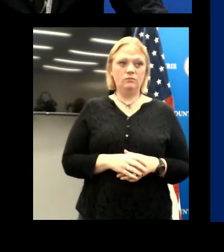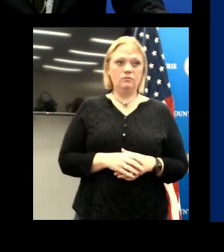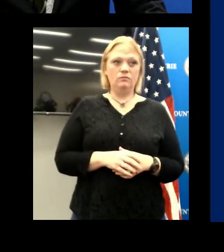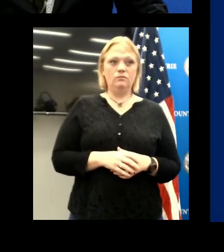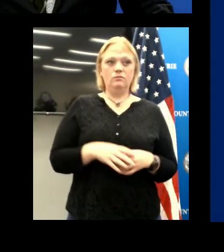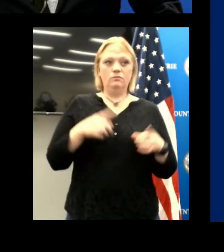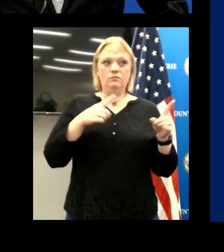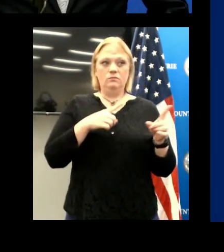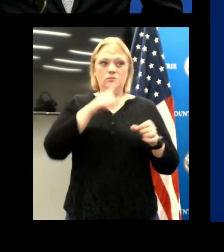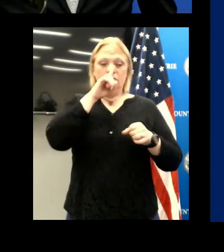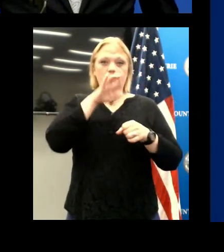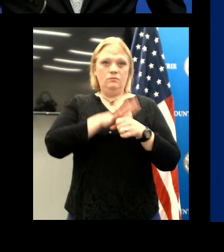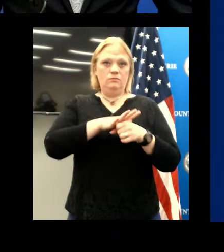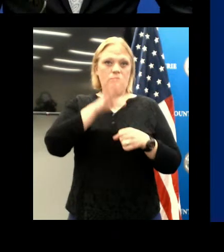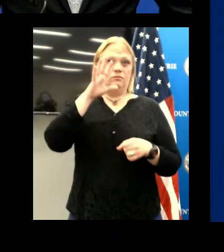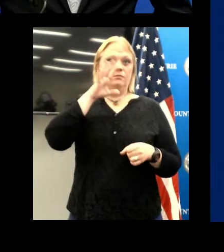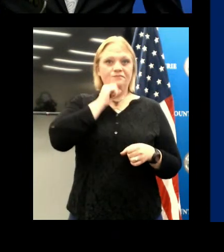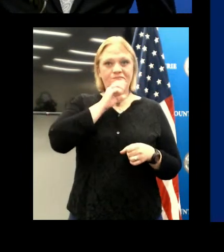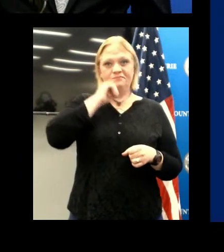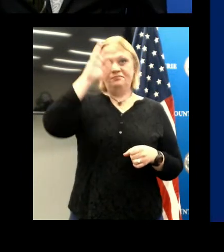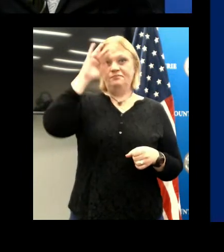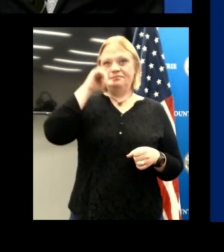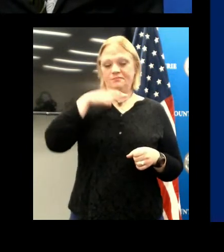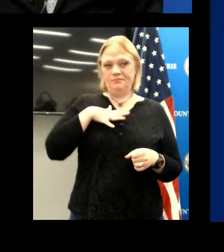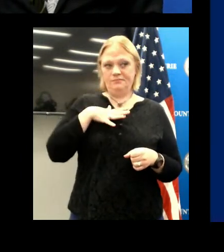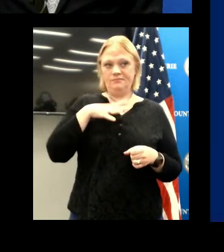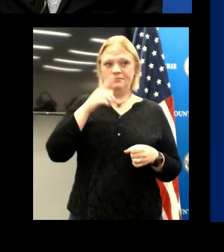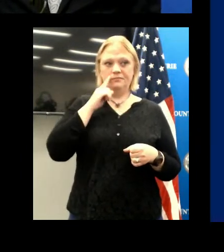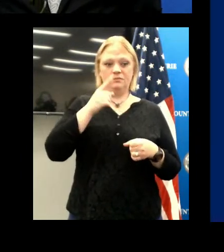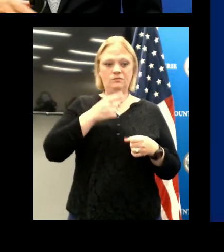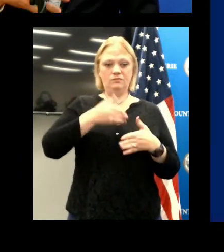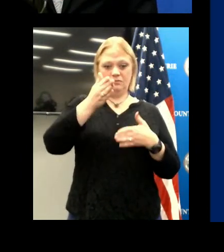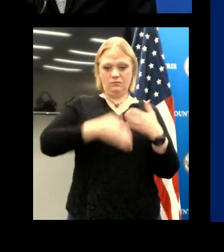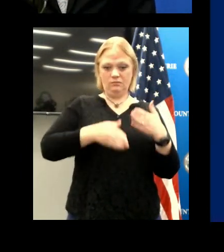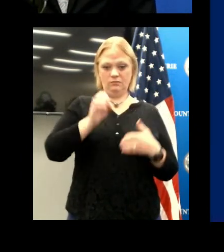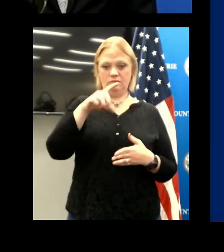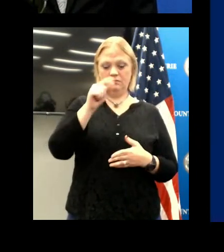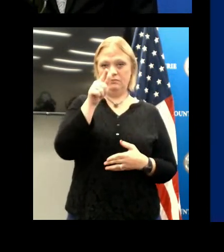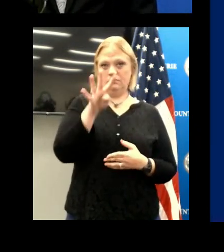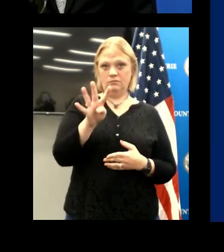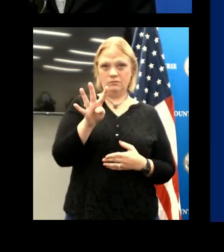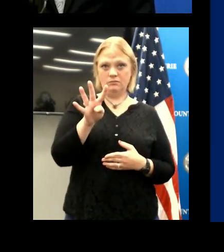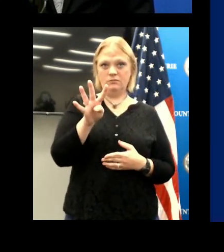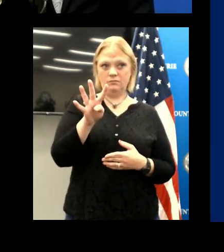COVID-19 cases confirmed by age and gender for the week ending October 24th. Once again, this